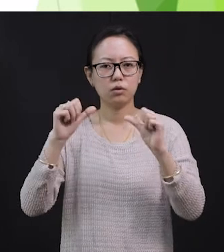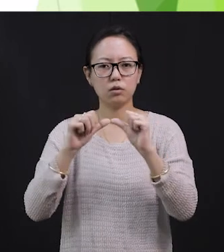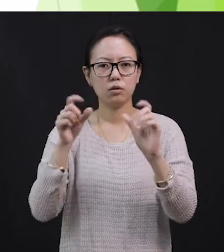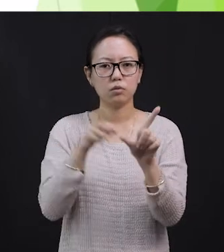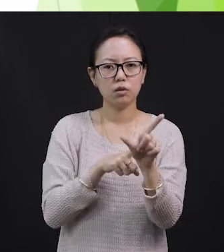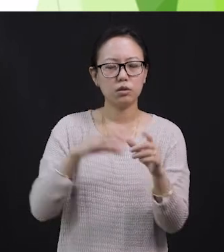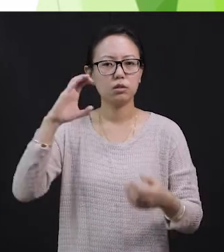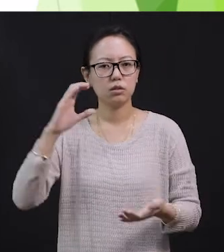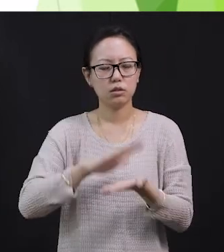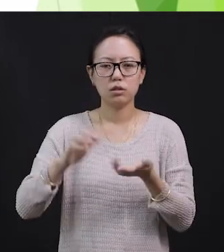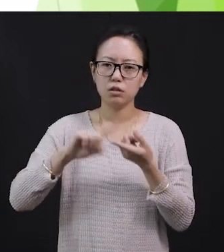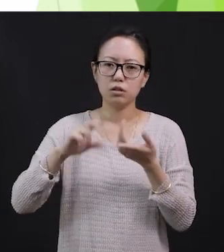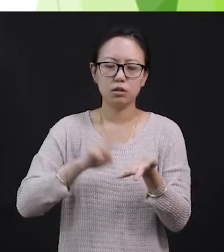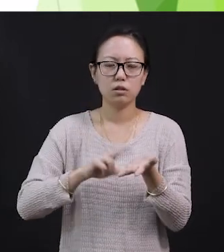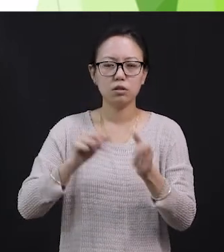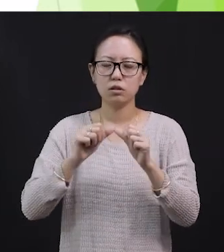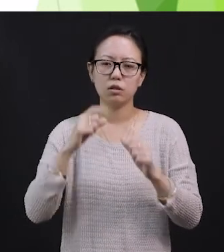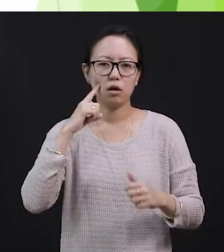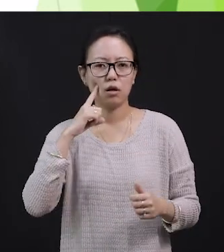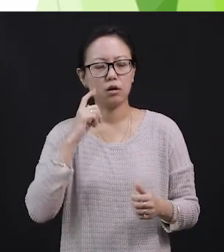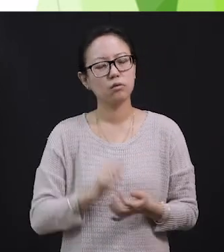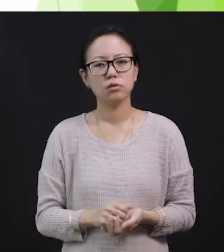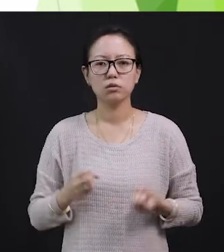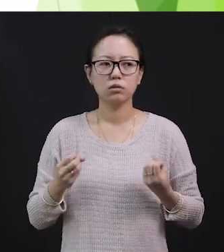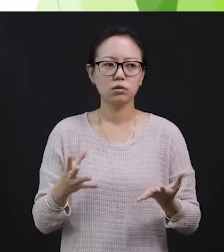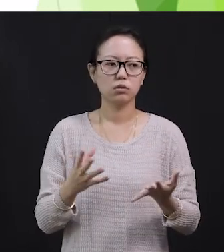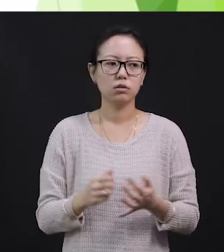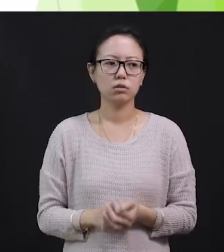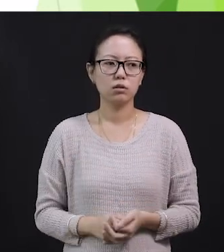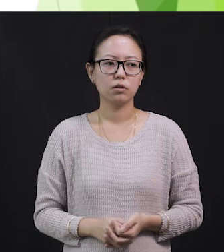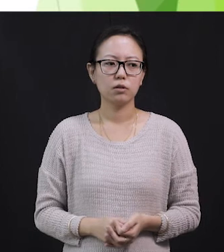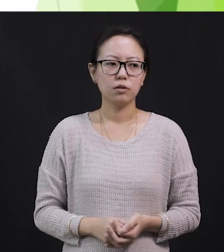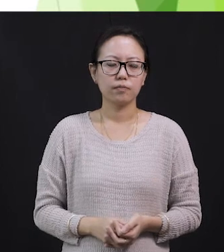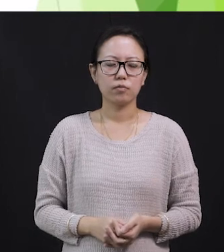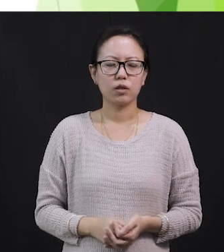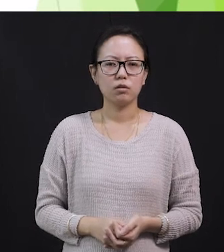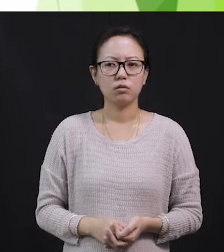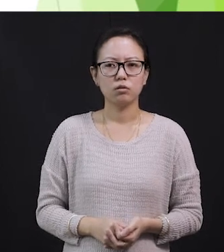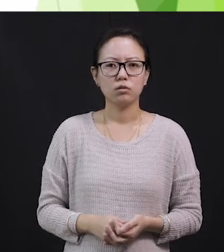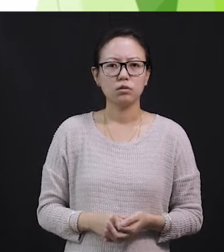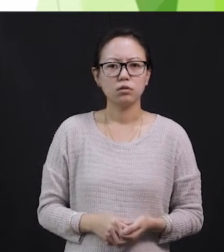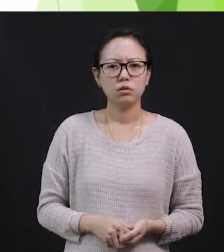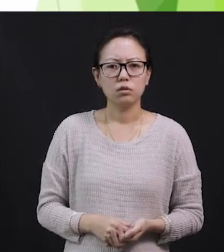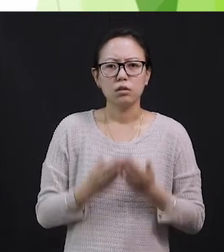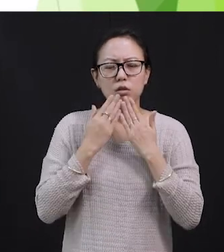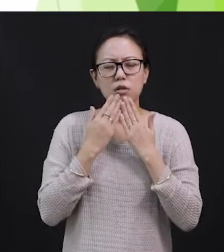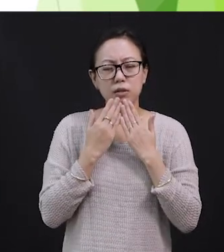and teachers were forced to resign were admitted and appointed respectively in these national